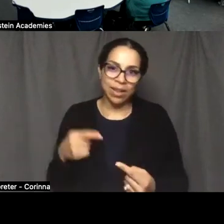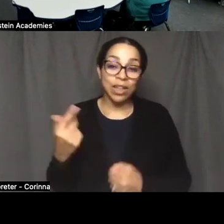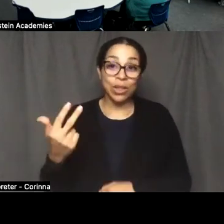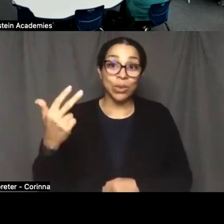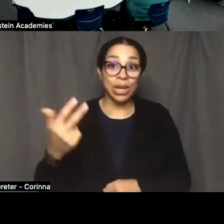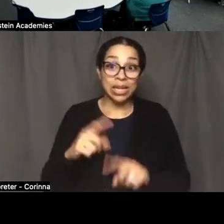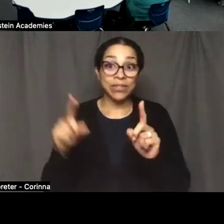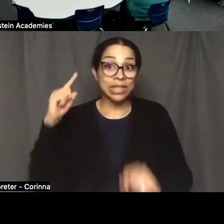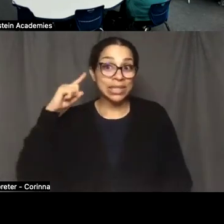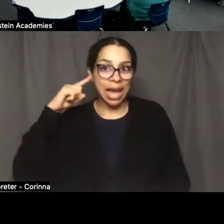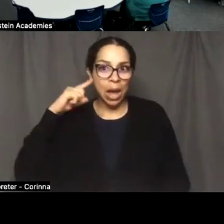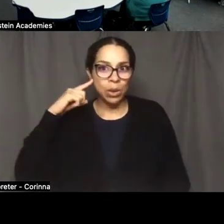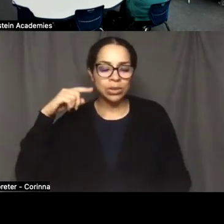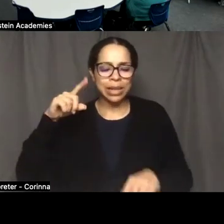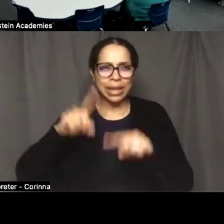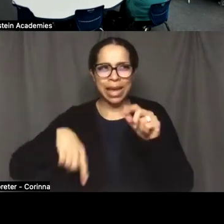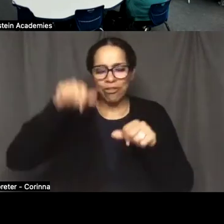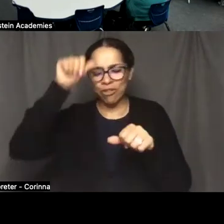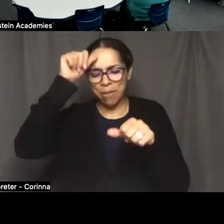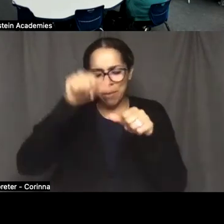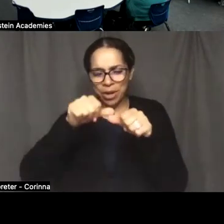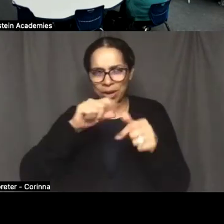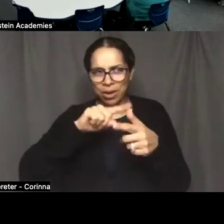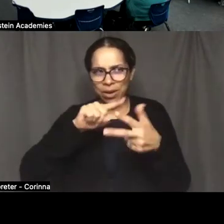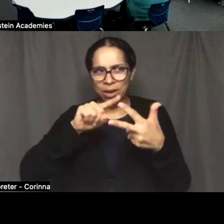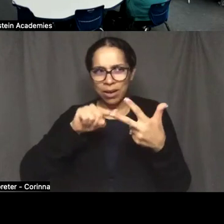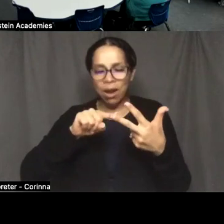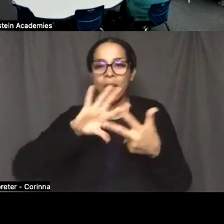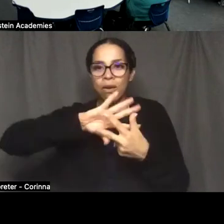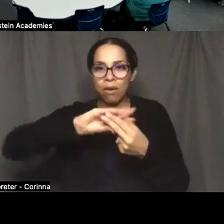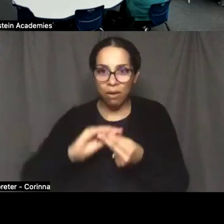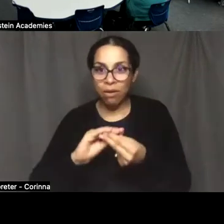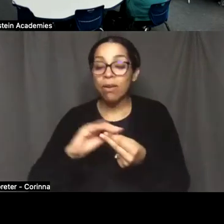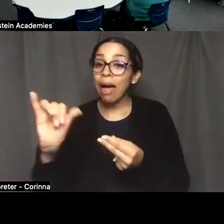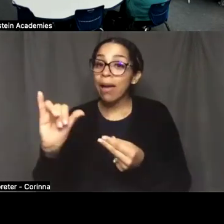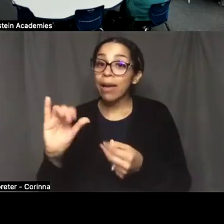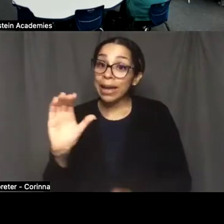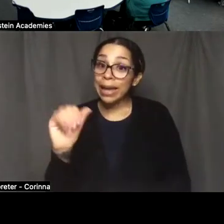all 3 sounds in their head to put them together. So if we use cat as an example, we would say